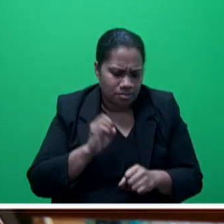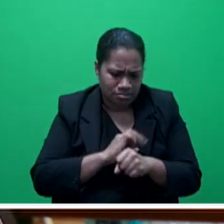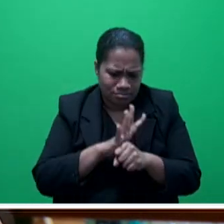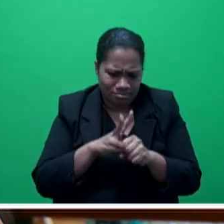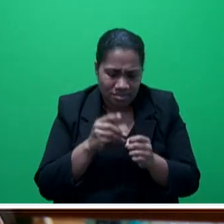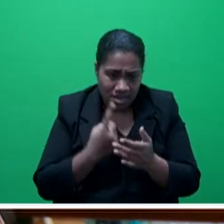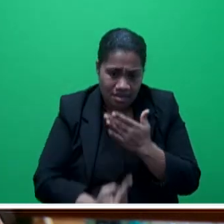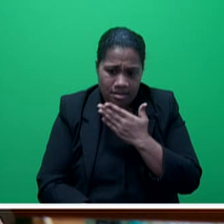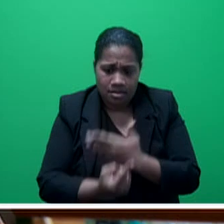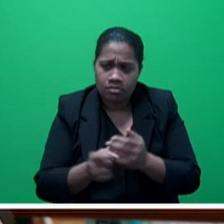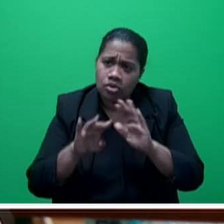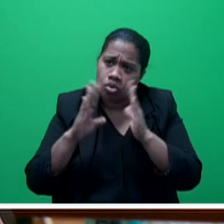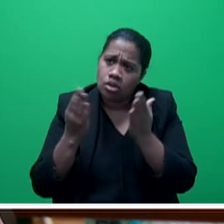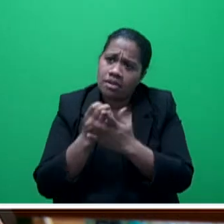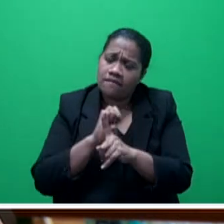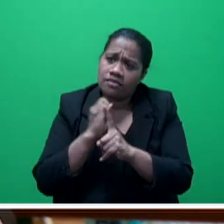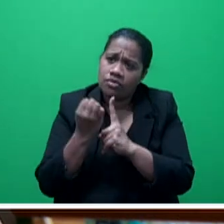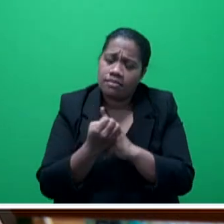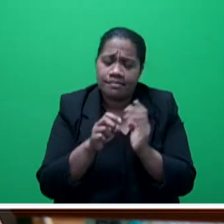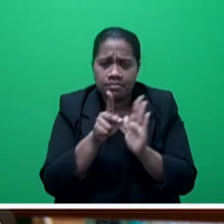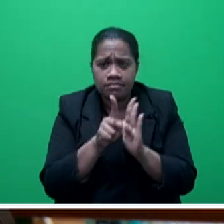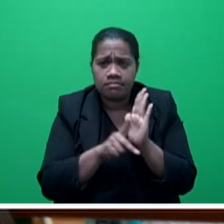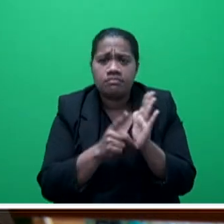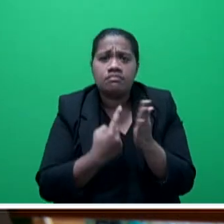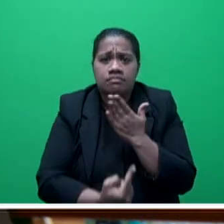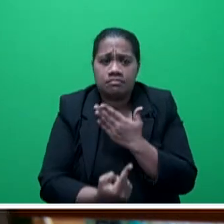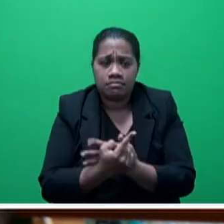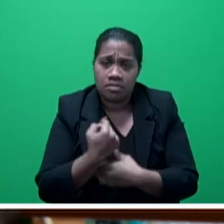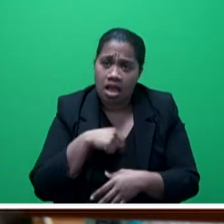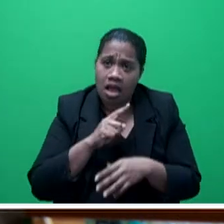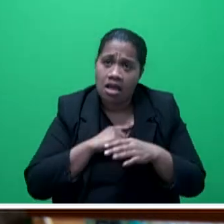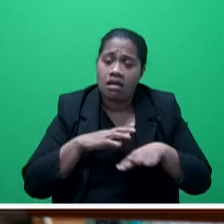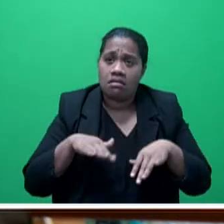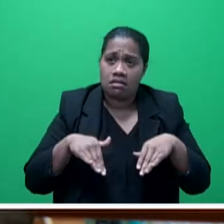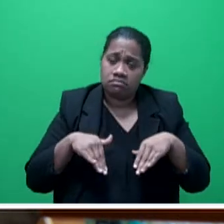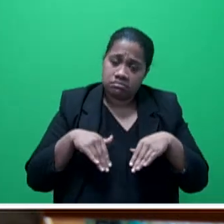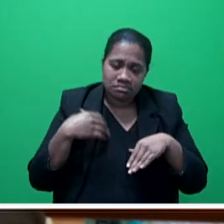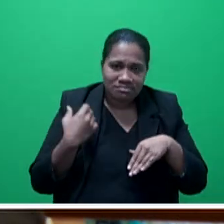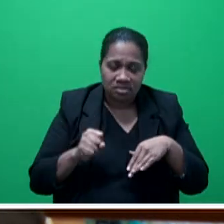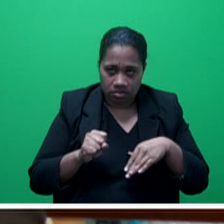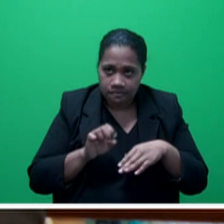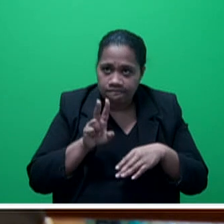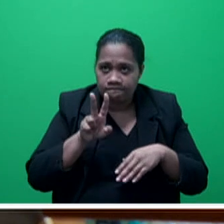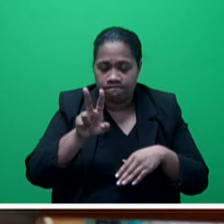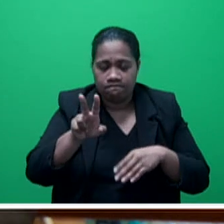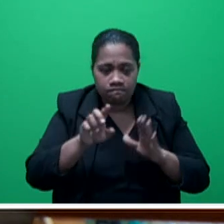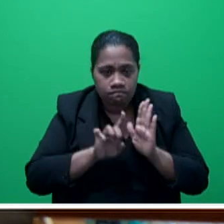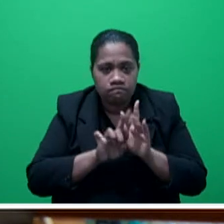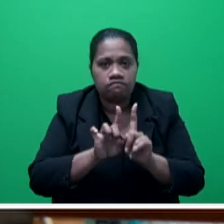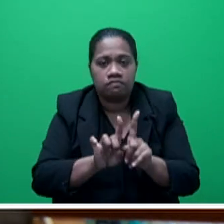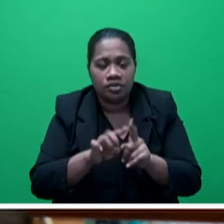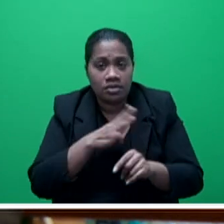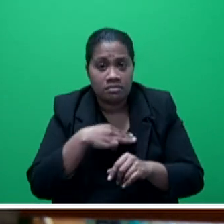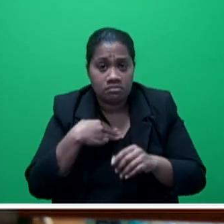global environmental policy, we have not let our guards down at home. The Ministry of Environment has been very proactive